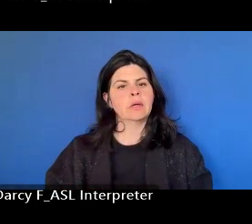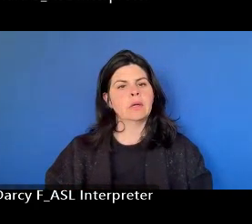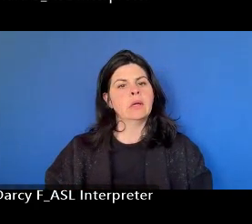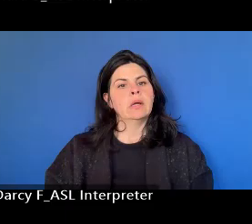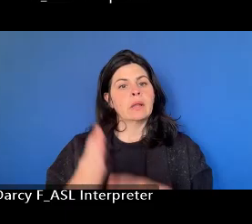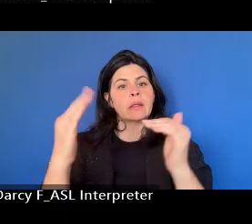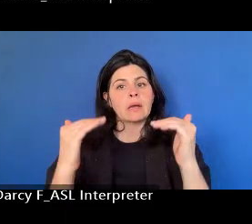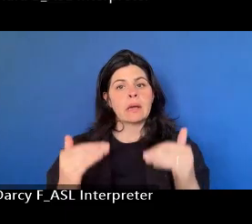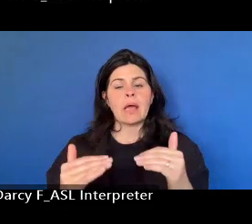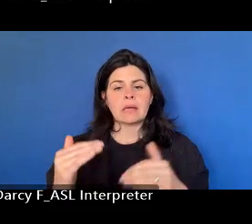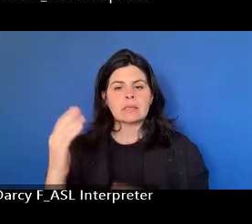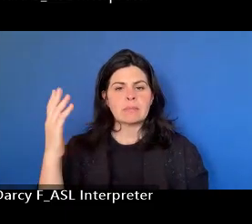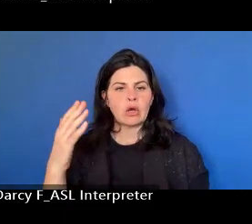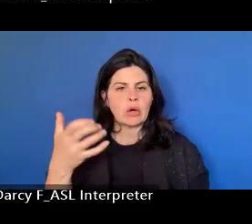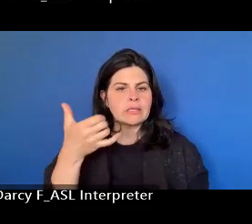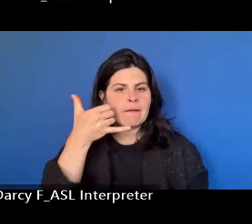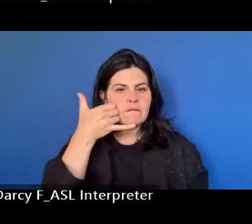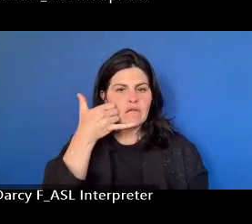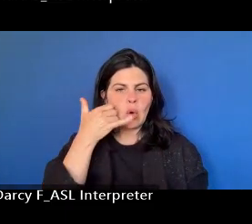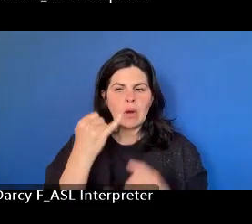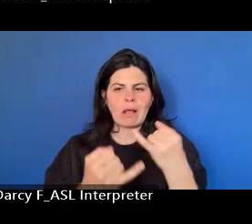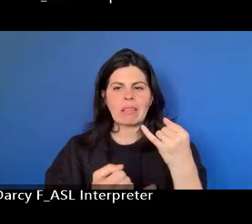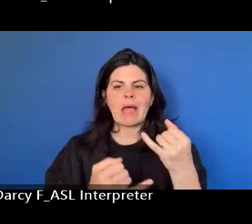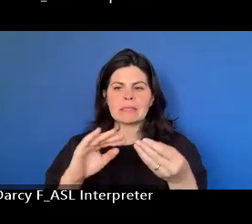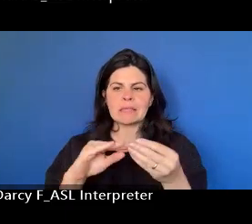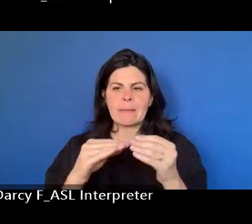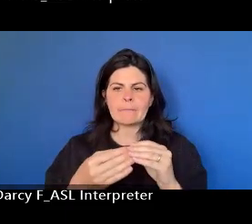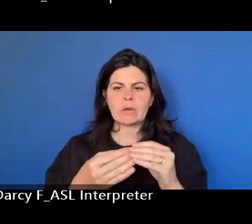a telephone, and I have the last four digits as